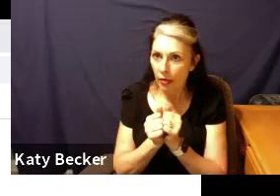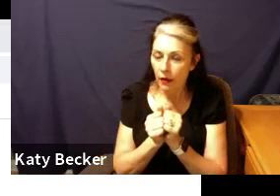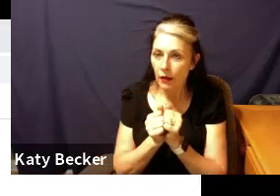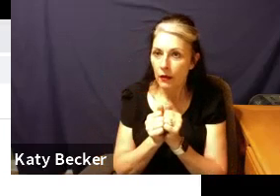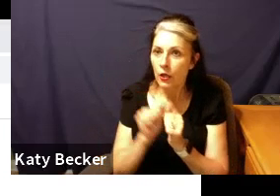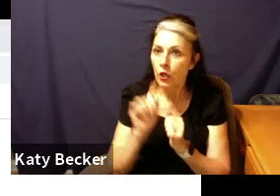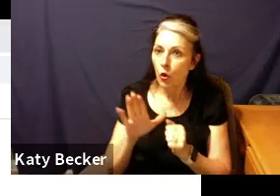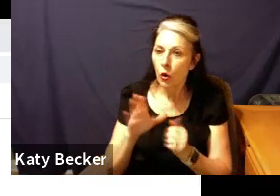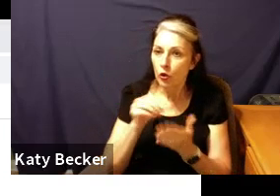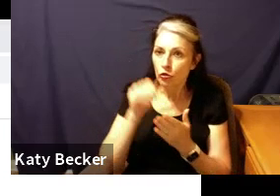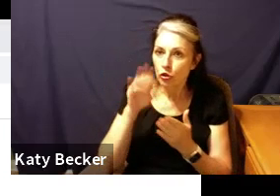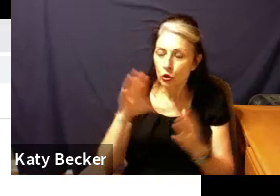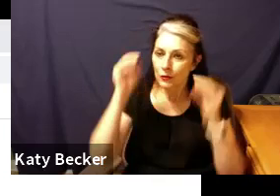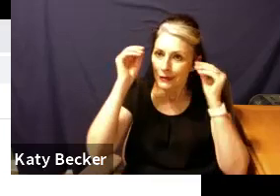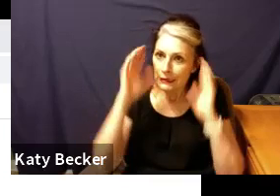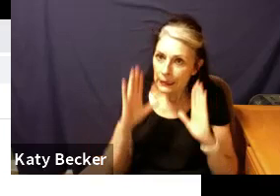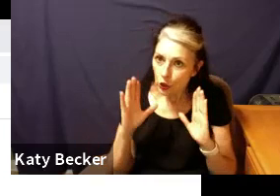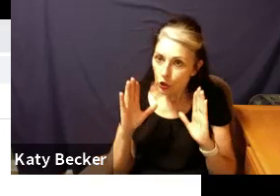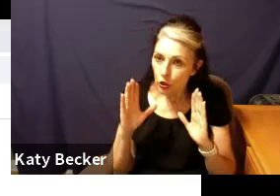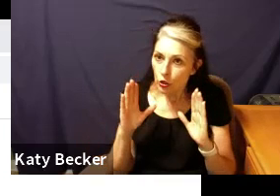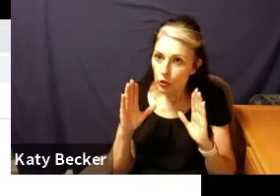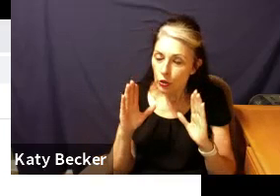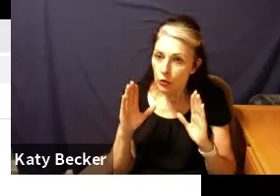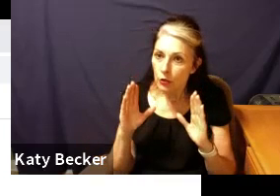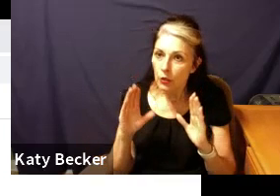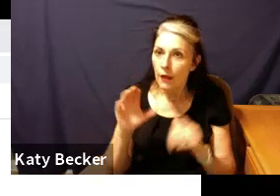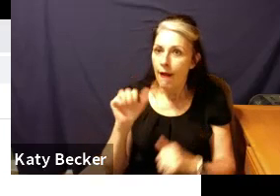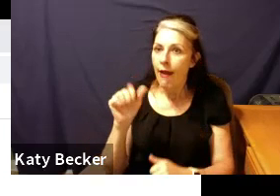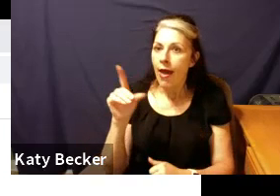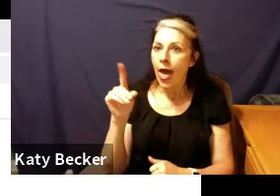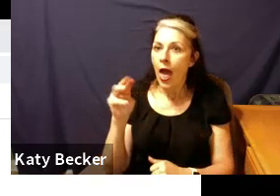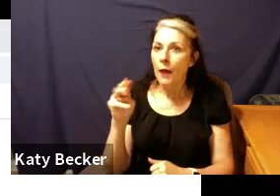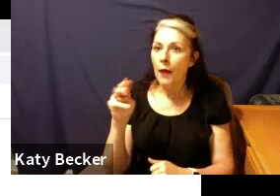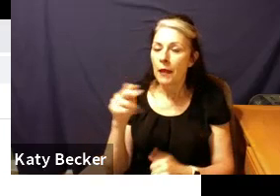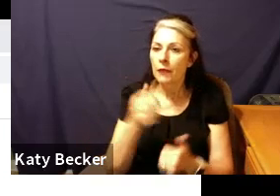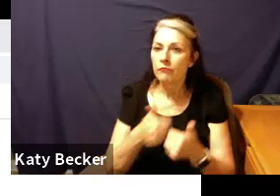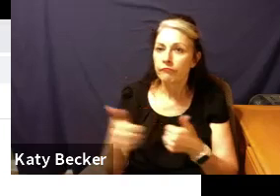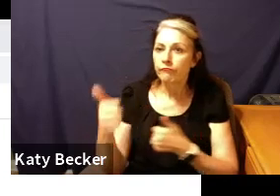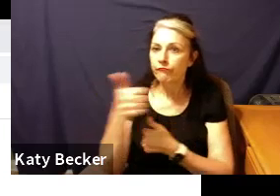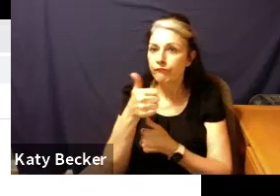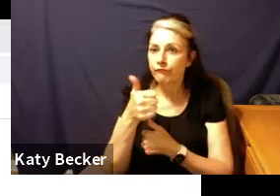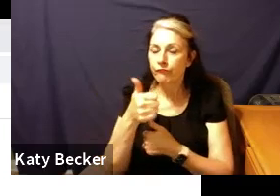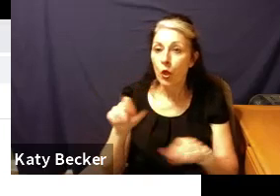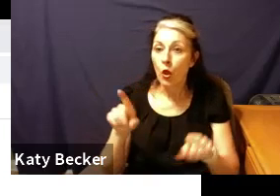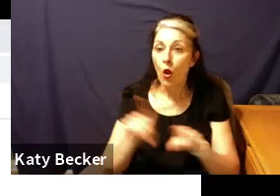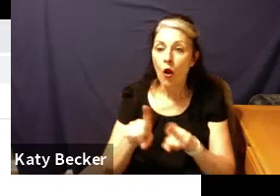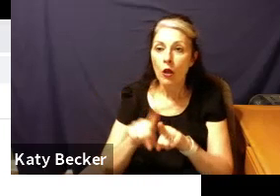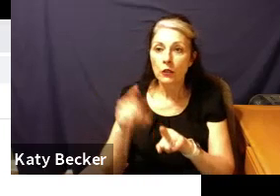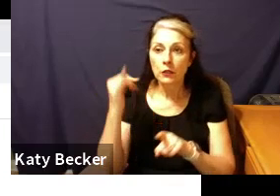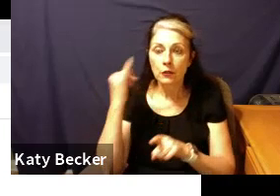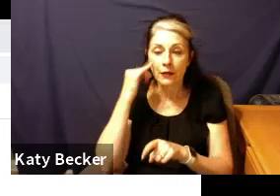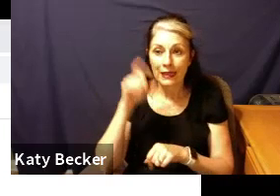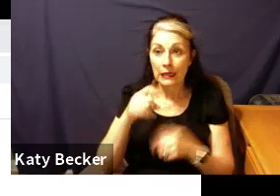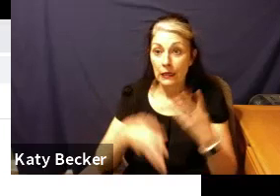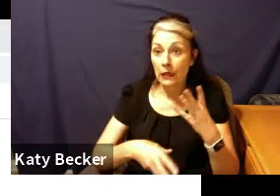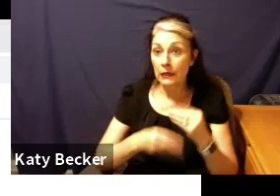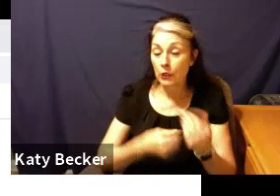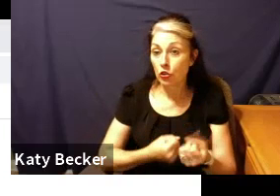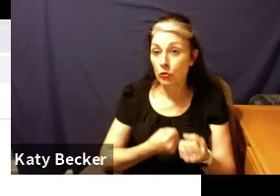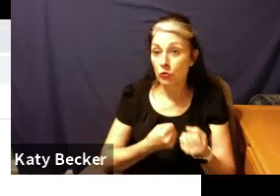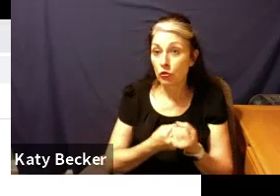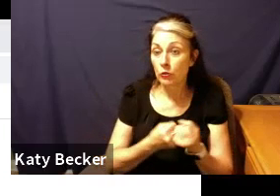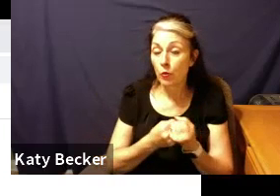your student's teacher and administrators. And also if they need some additional support,